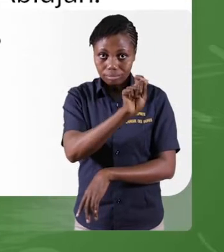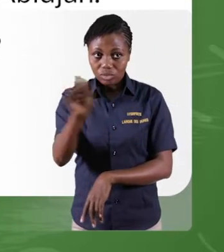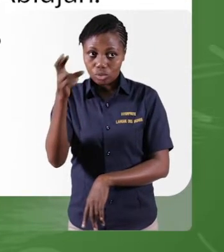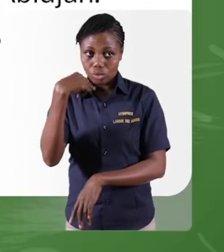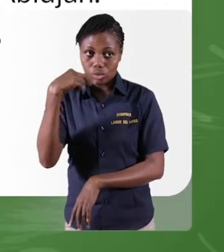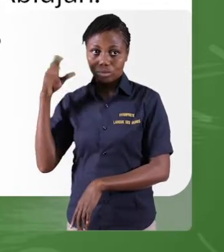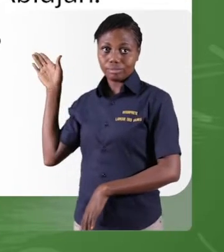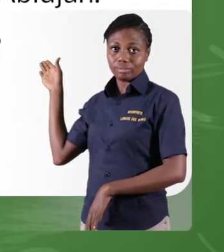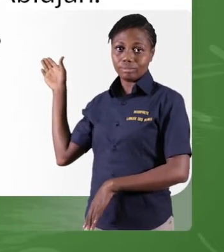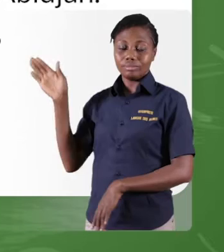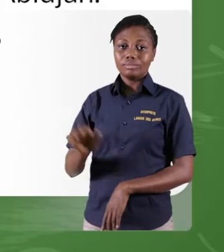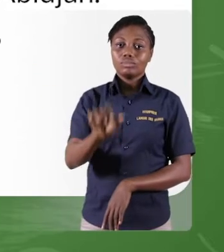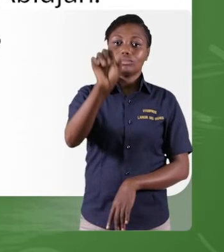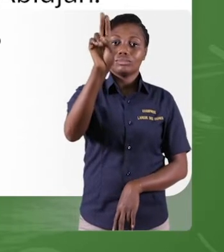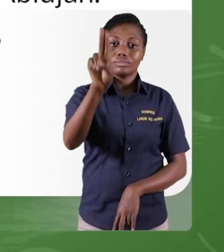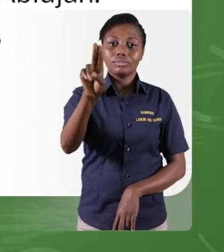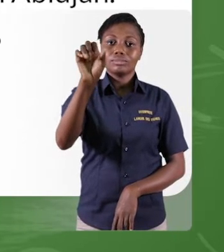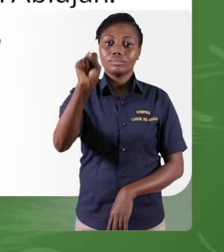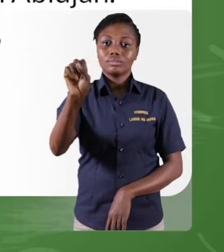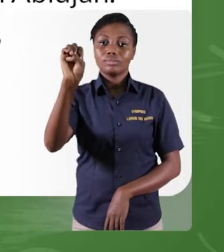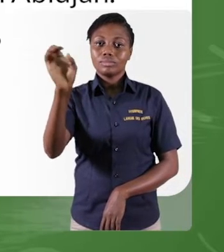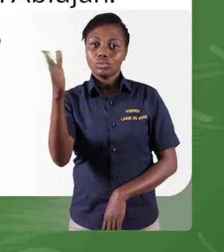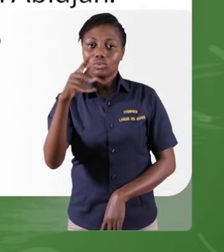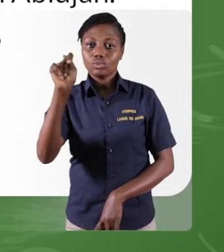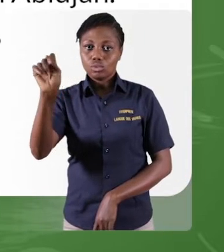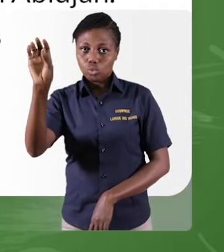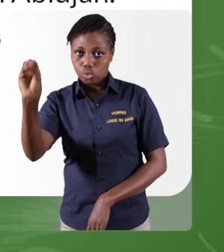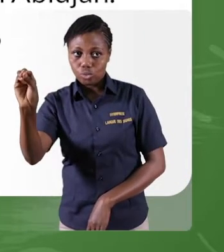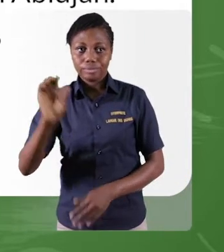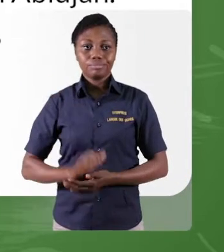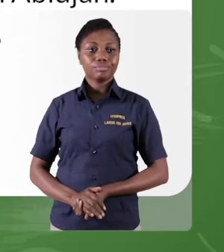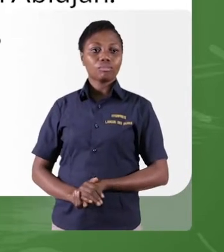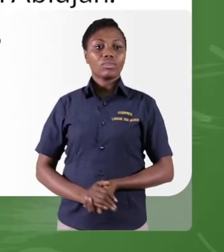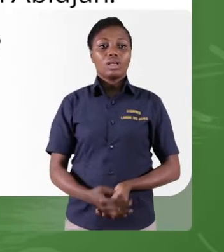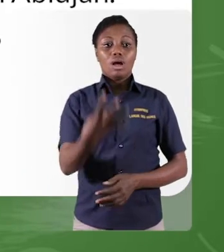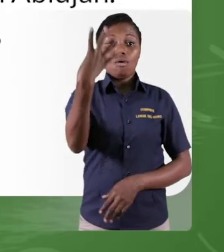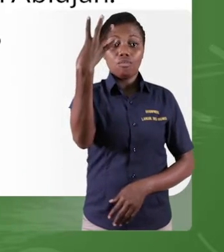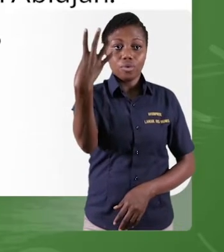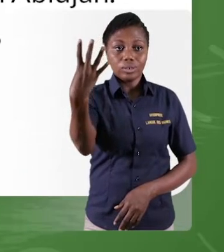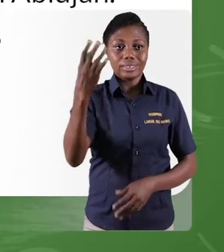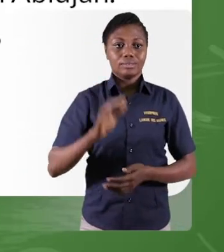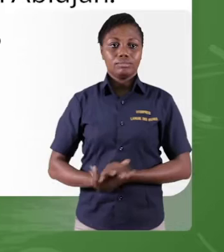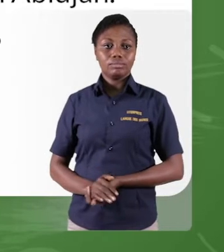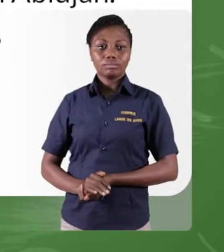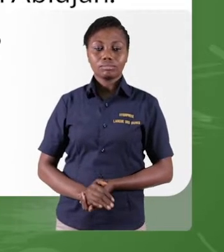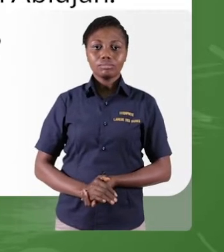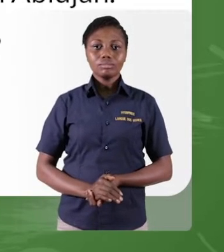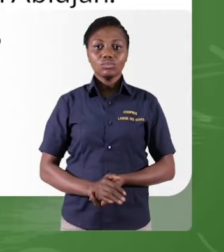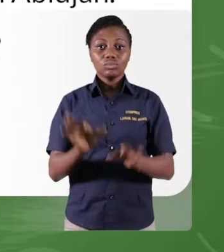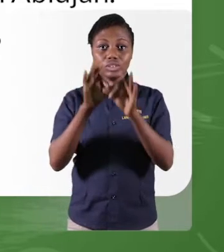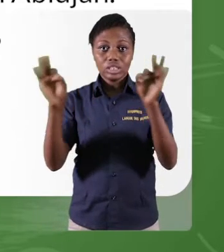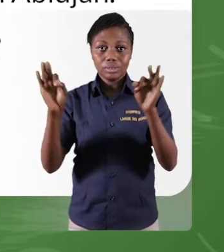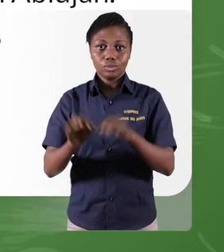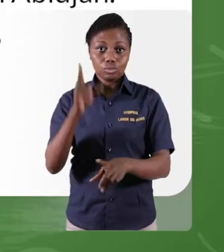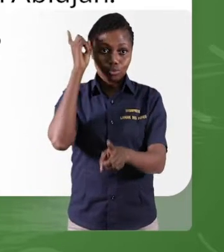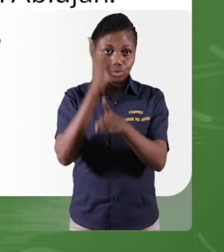4, there used not to be any parallel culture in Abidjan. So, the correct form is